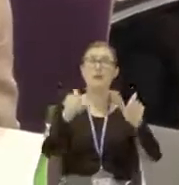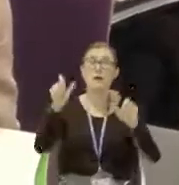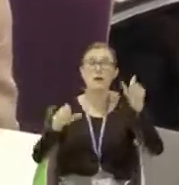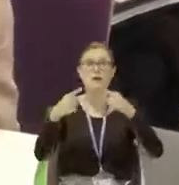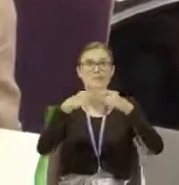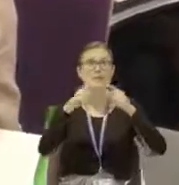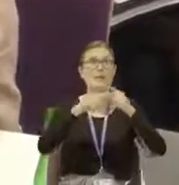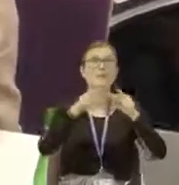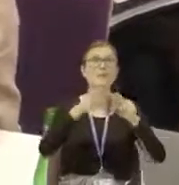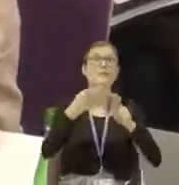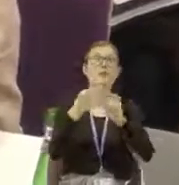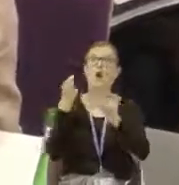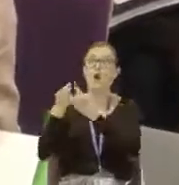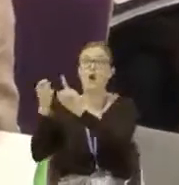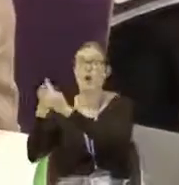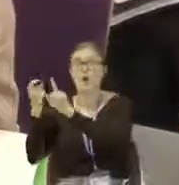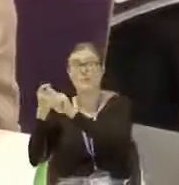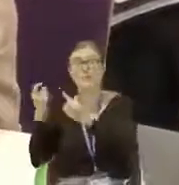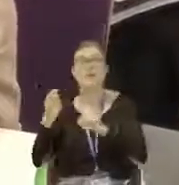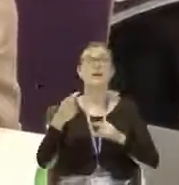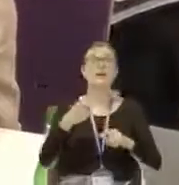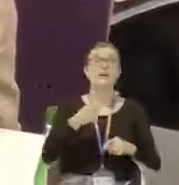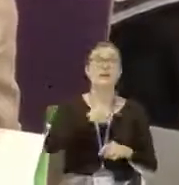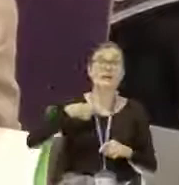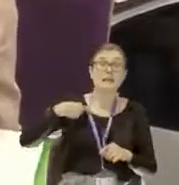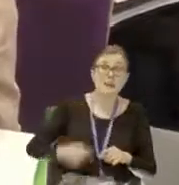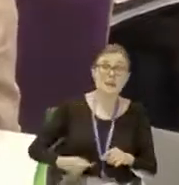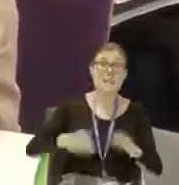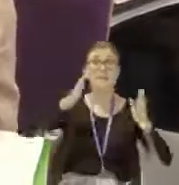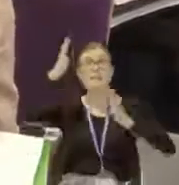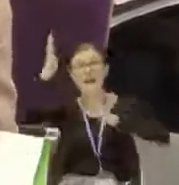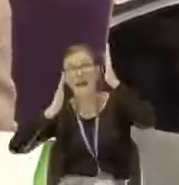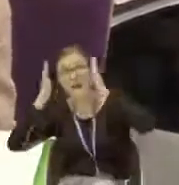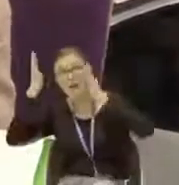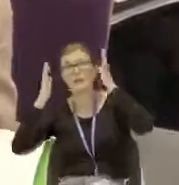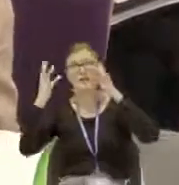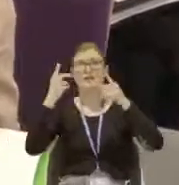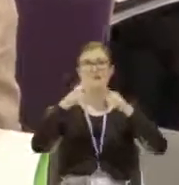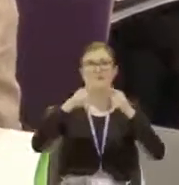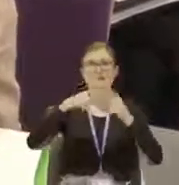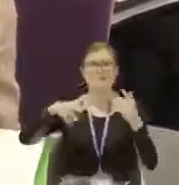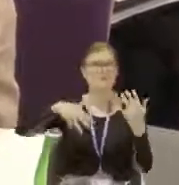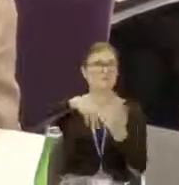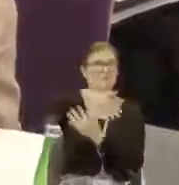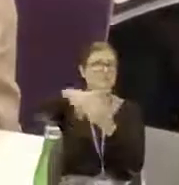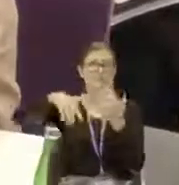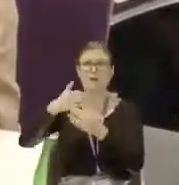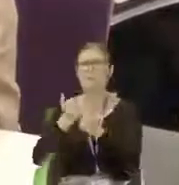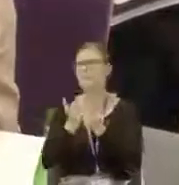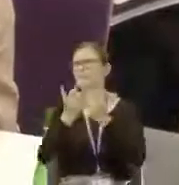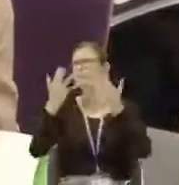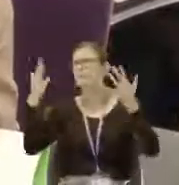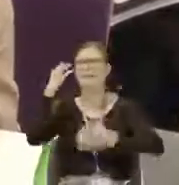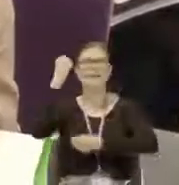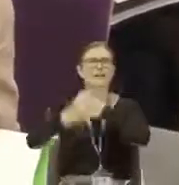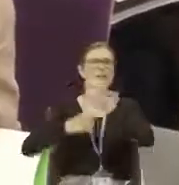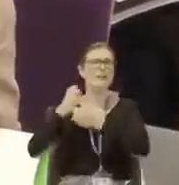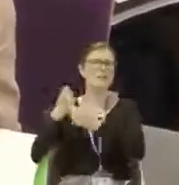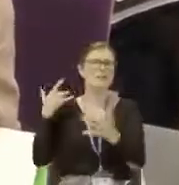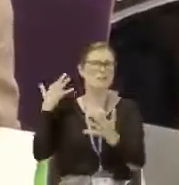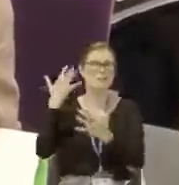cultural diversity that we can promote to either outsiders or even tourists